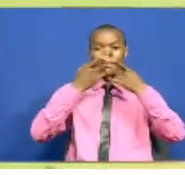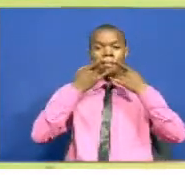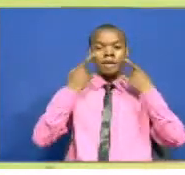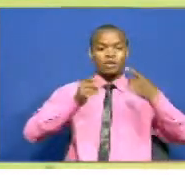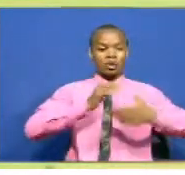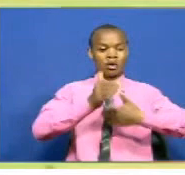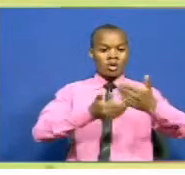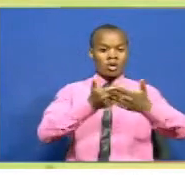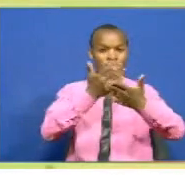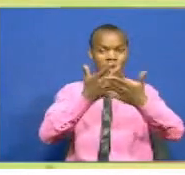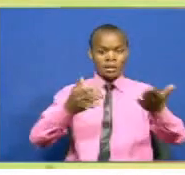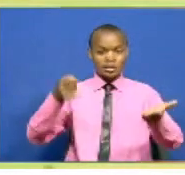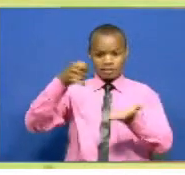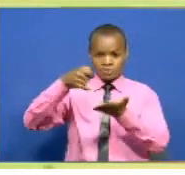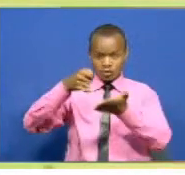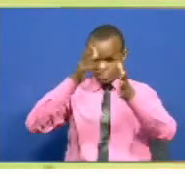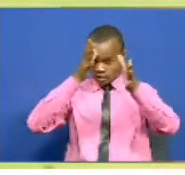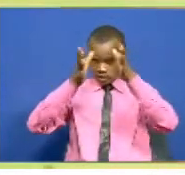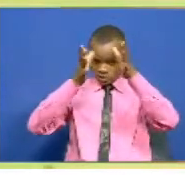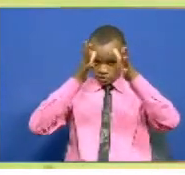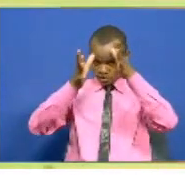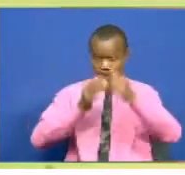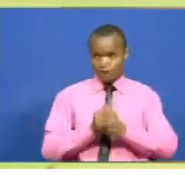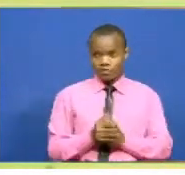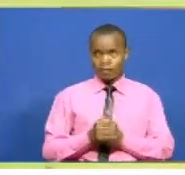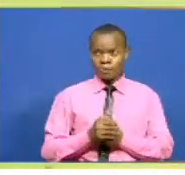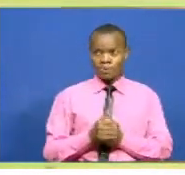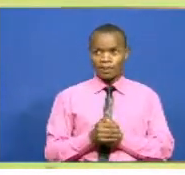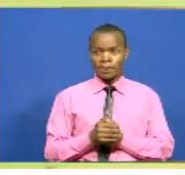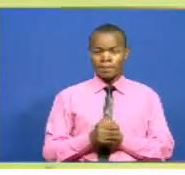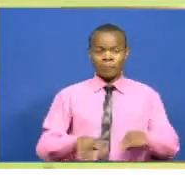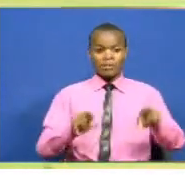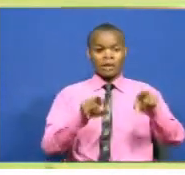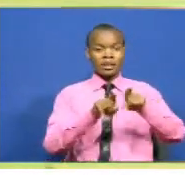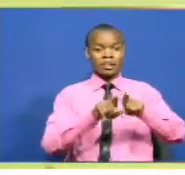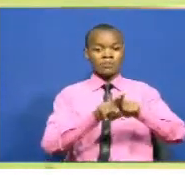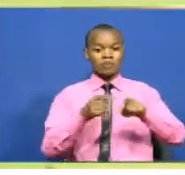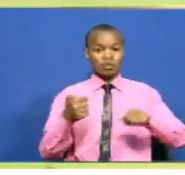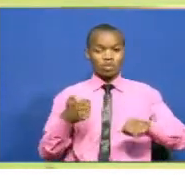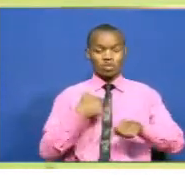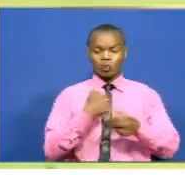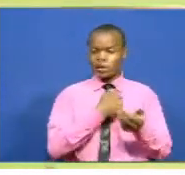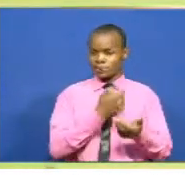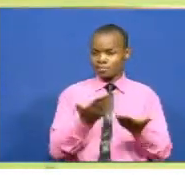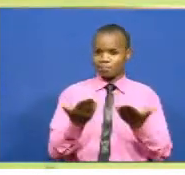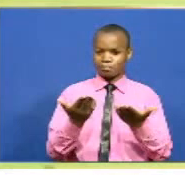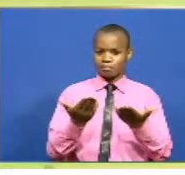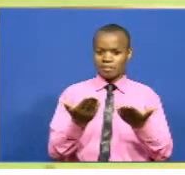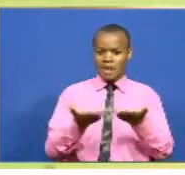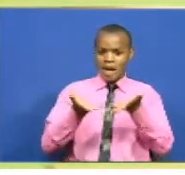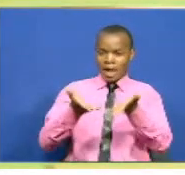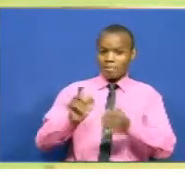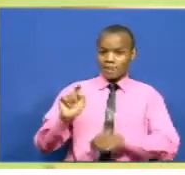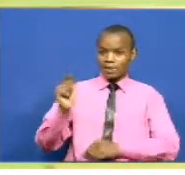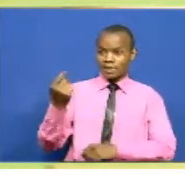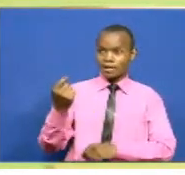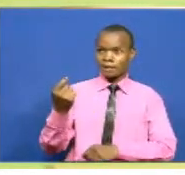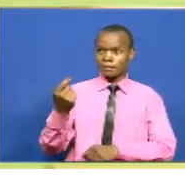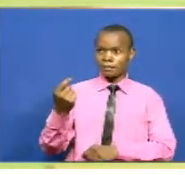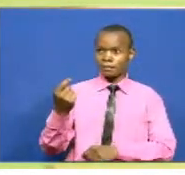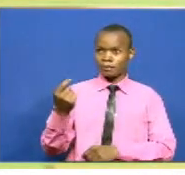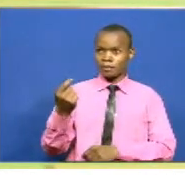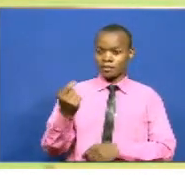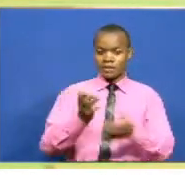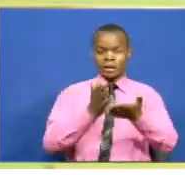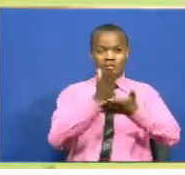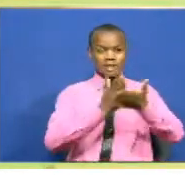into account. We also put in challenges for innovations. And similarly, even here in Kenya, some of our students